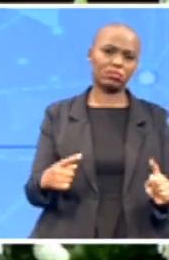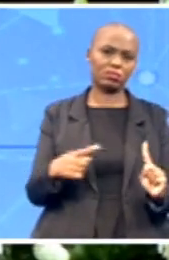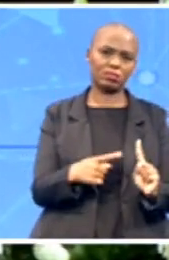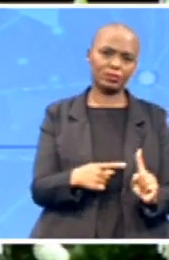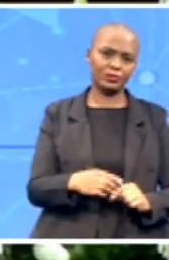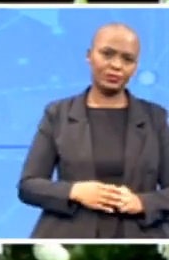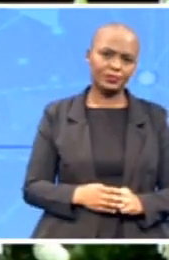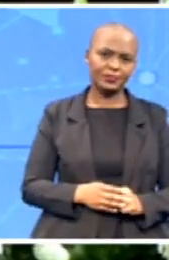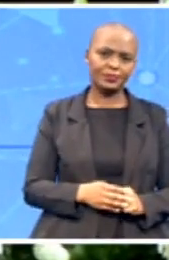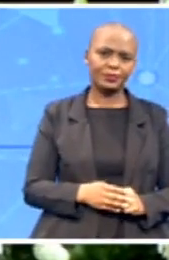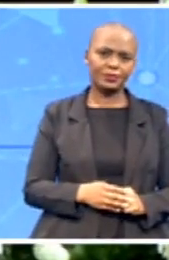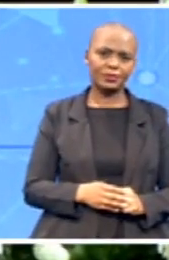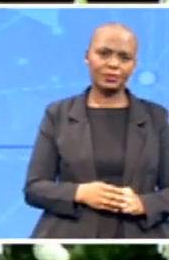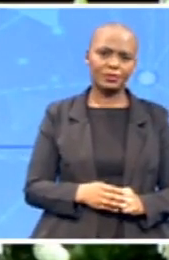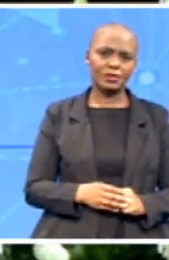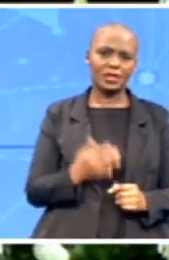Steve Habamashan.